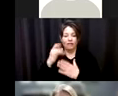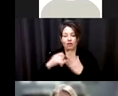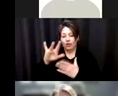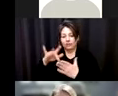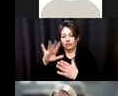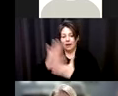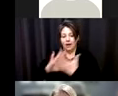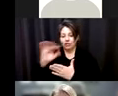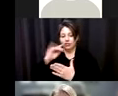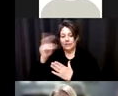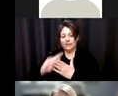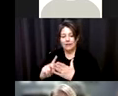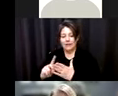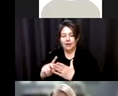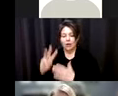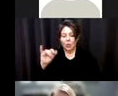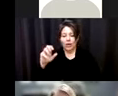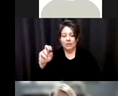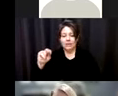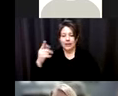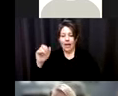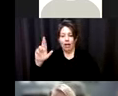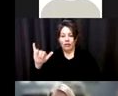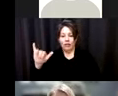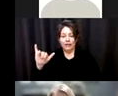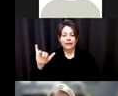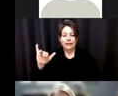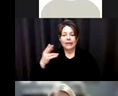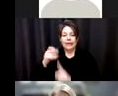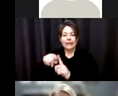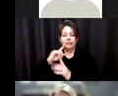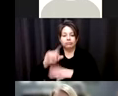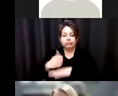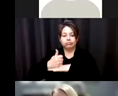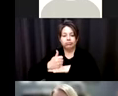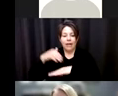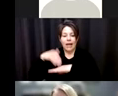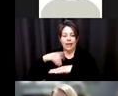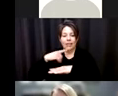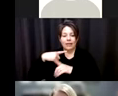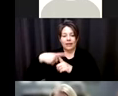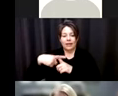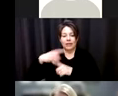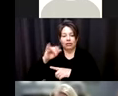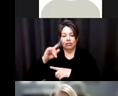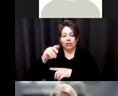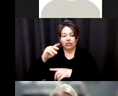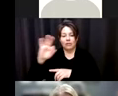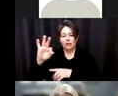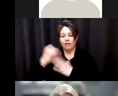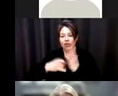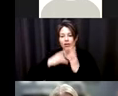College Design's Williamson Gallery, where he initiates projects at the intersection of art and science.